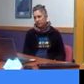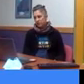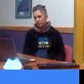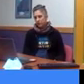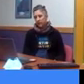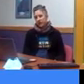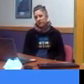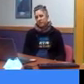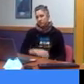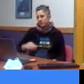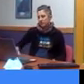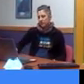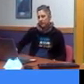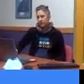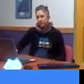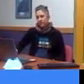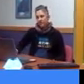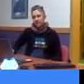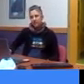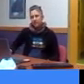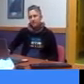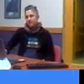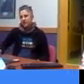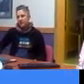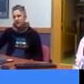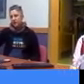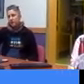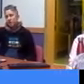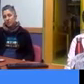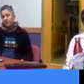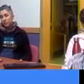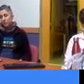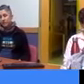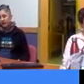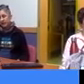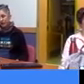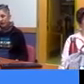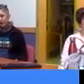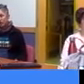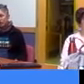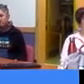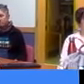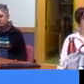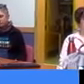our ability to cope. And so next slide, trauma-informed care.